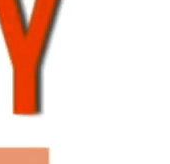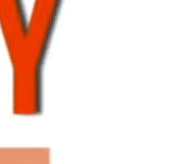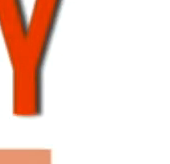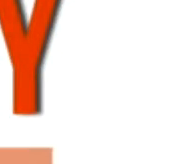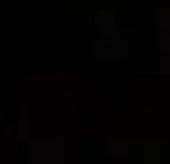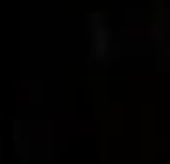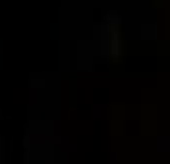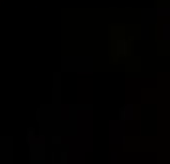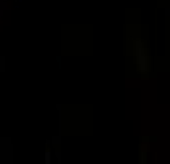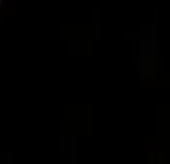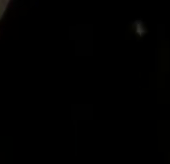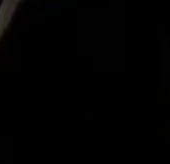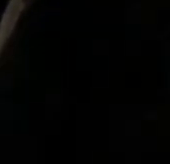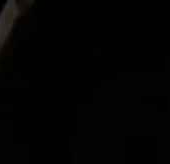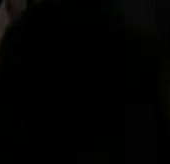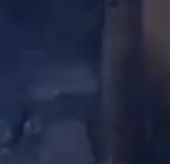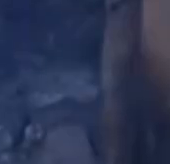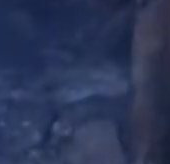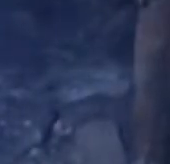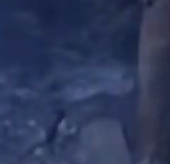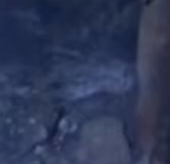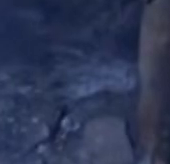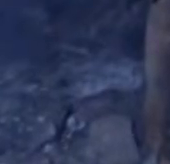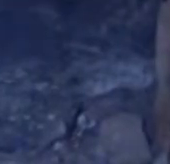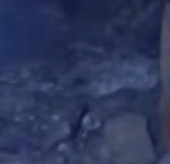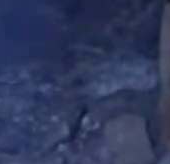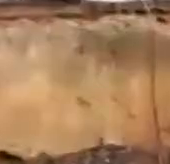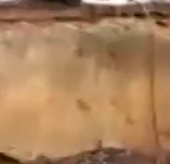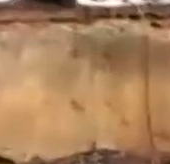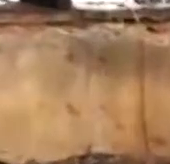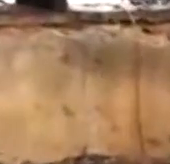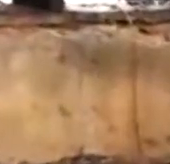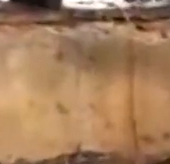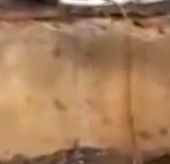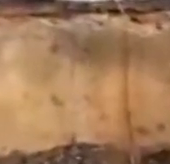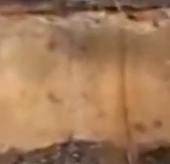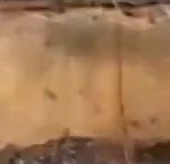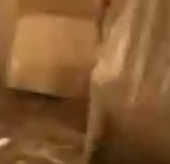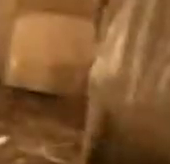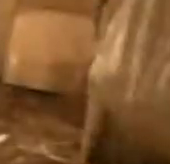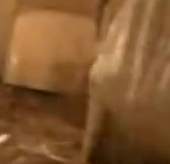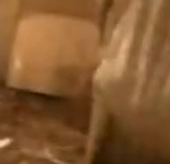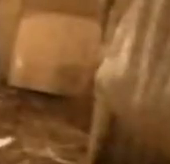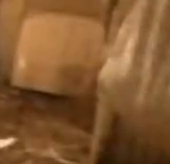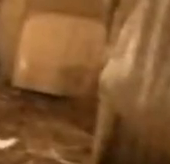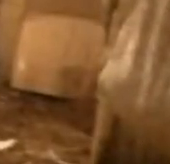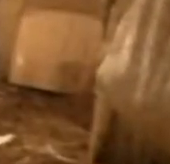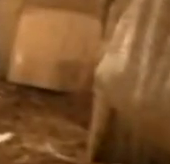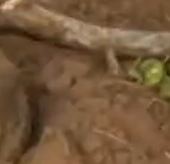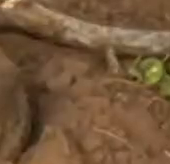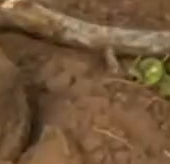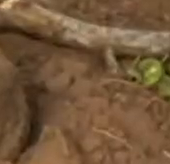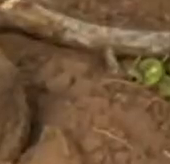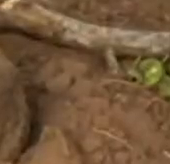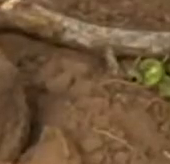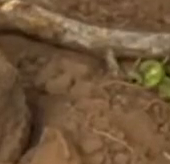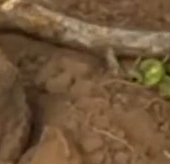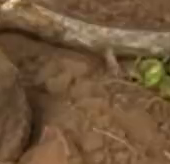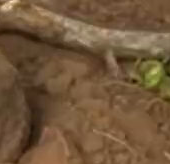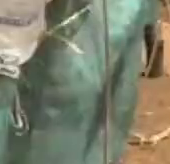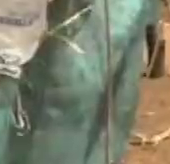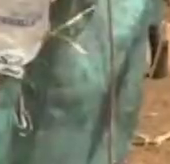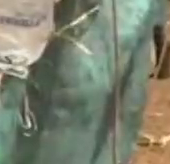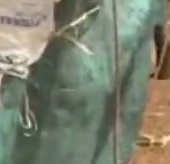generosity. Every day, families in Kenya face unimaginable challenges and hardships. They struggle to put food on the